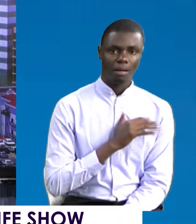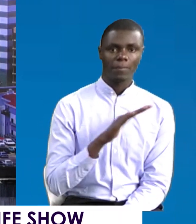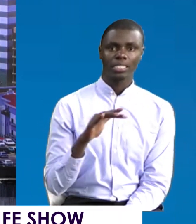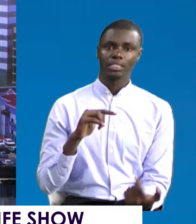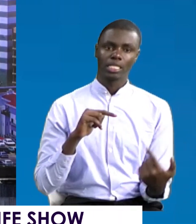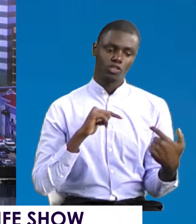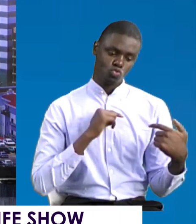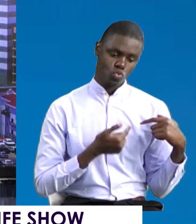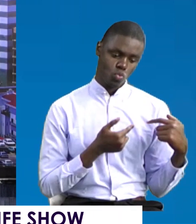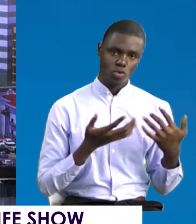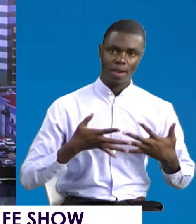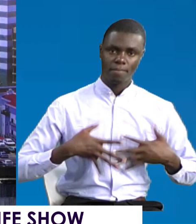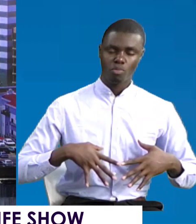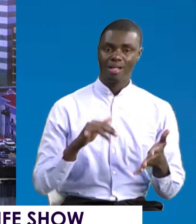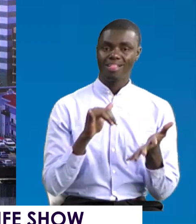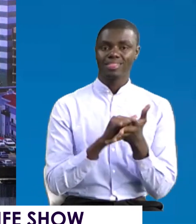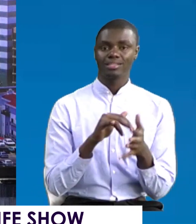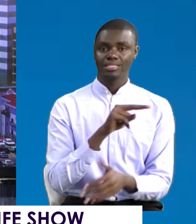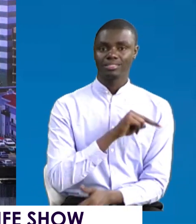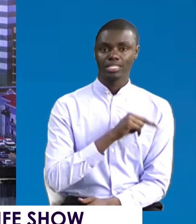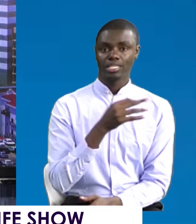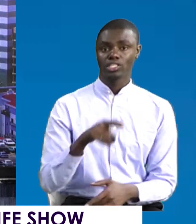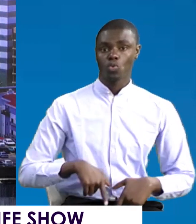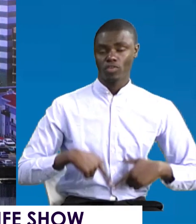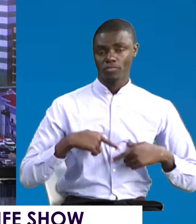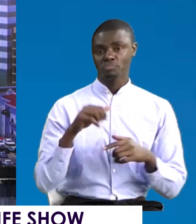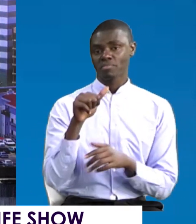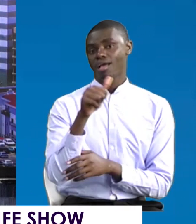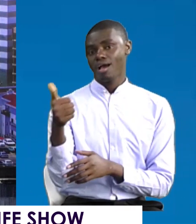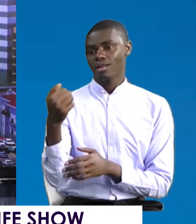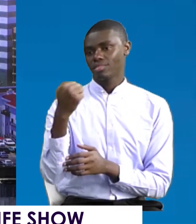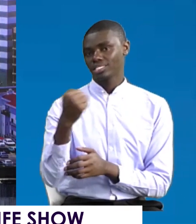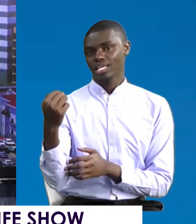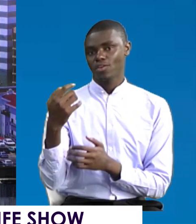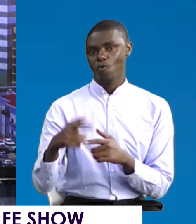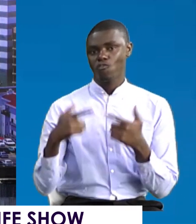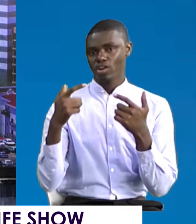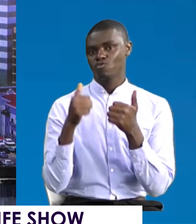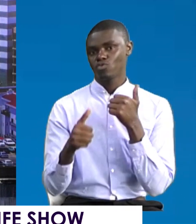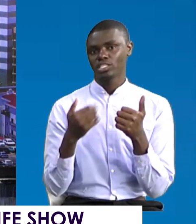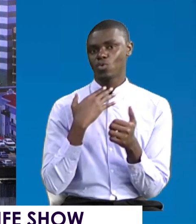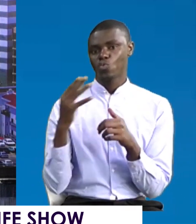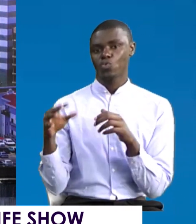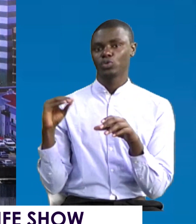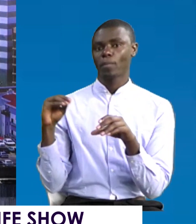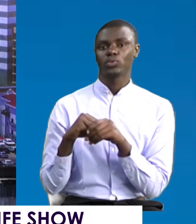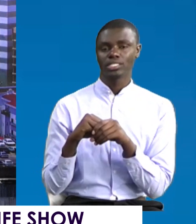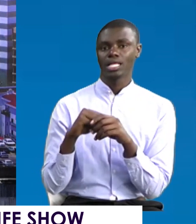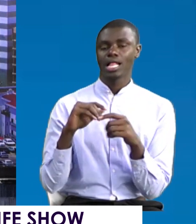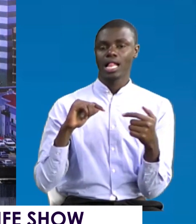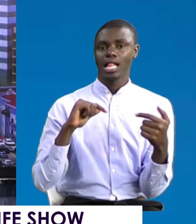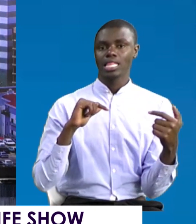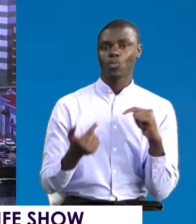wounded people. That is the nature of life. There is another side of life that wants to put the